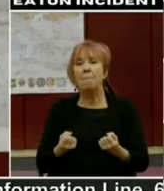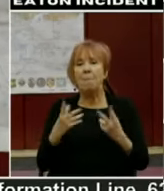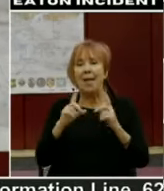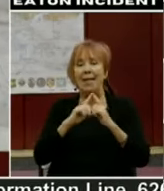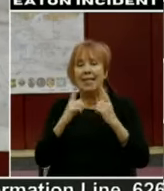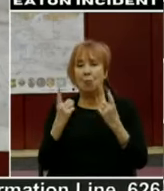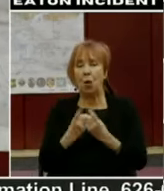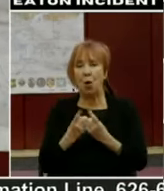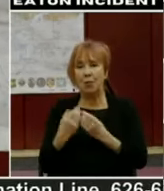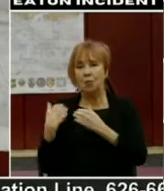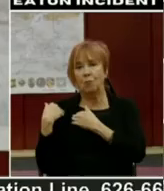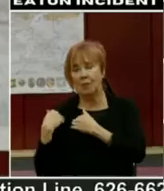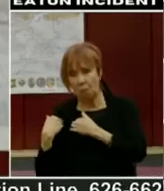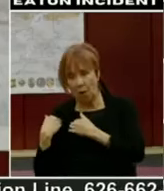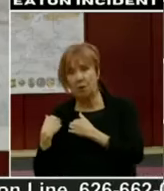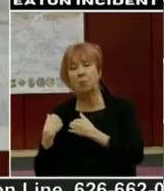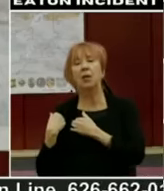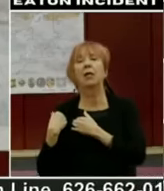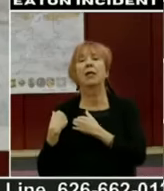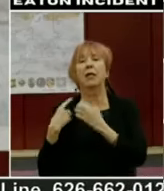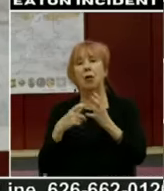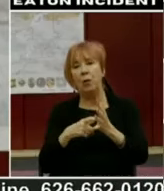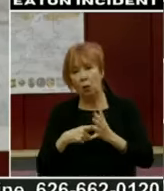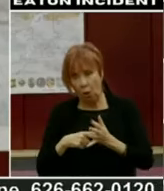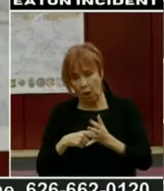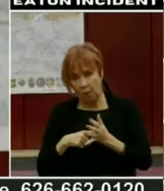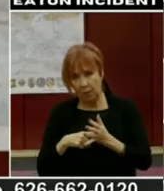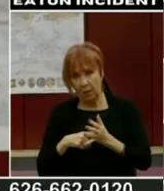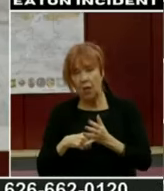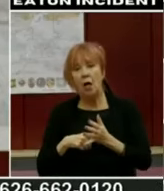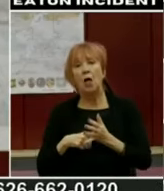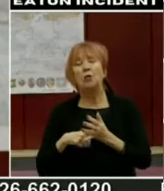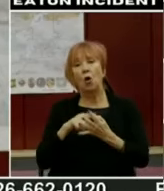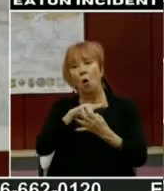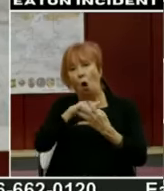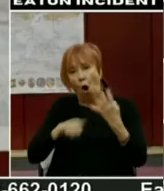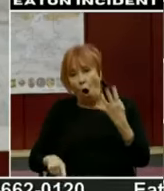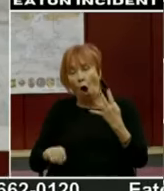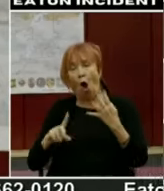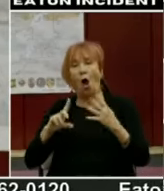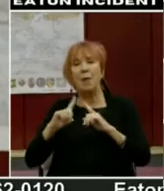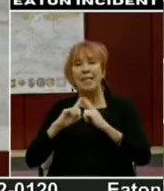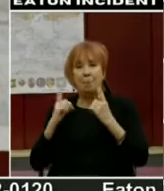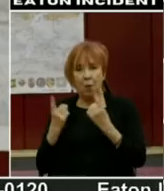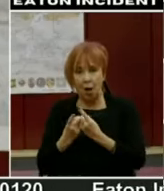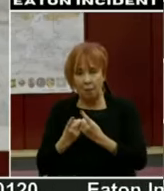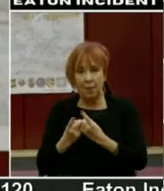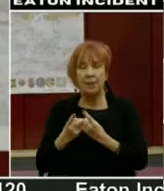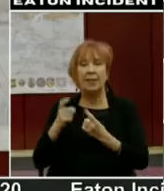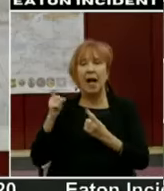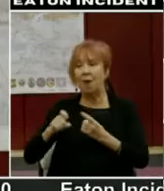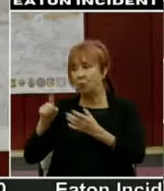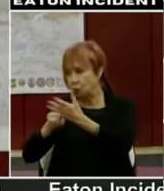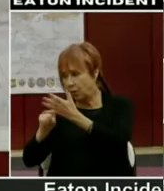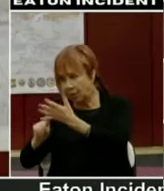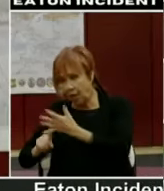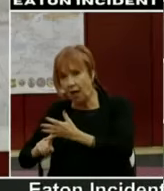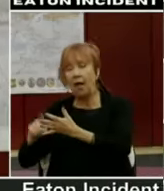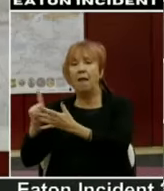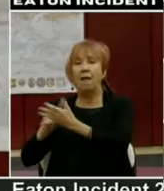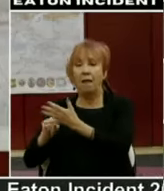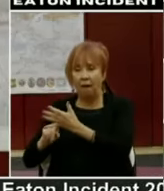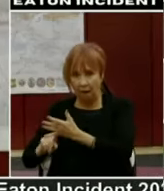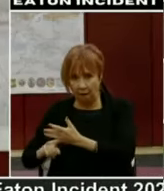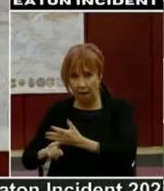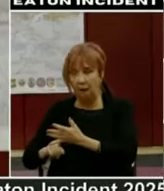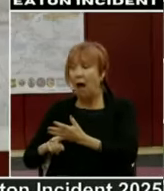not be opened up until everybody agrees with the assessment of the area. But there is progress being